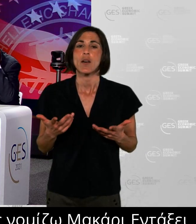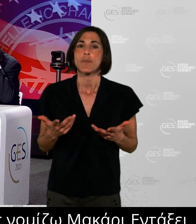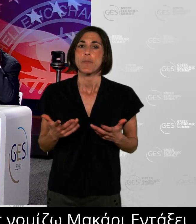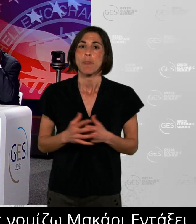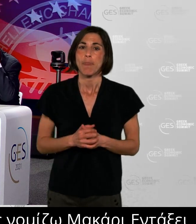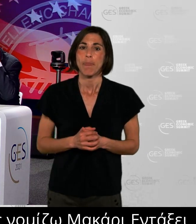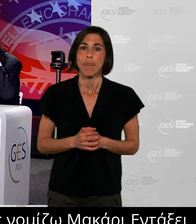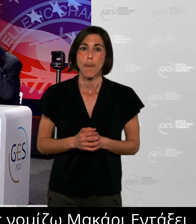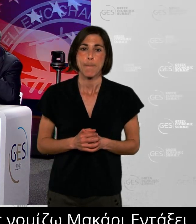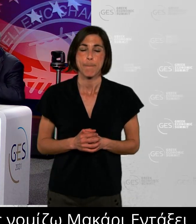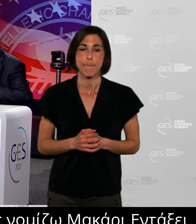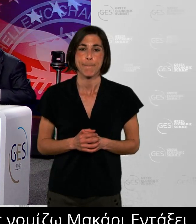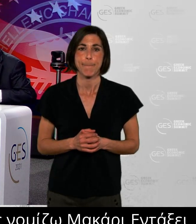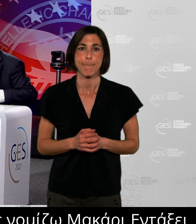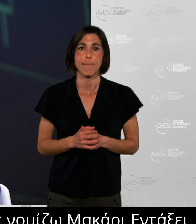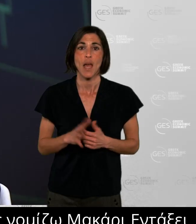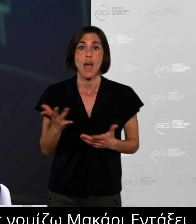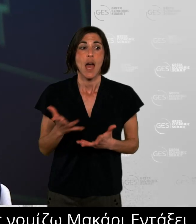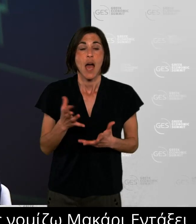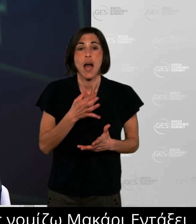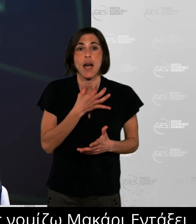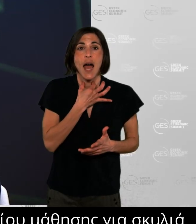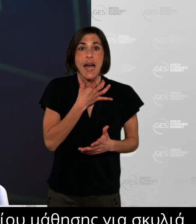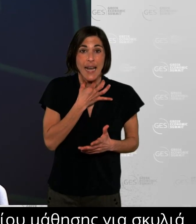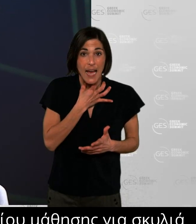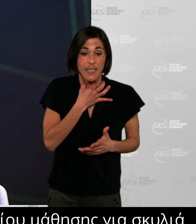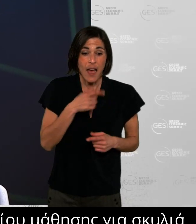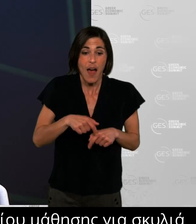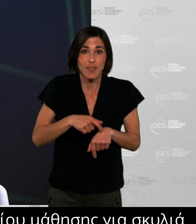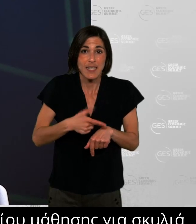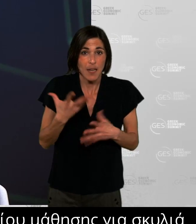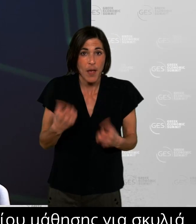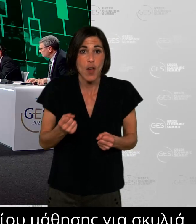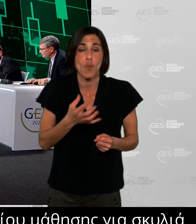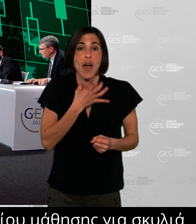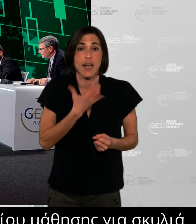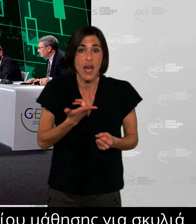high school and university degrees? And how can universities remain relevant?